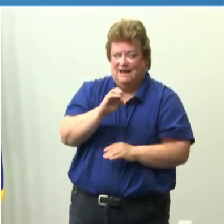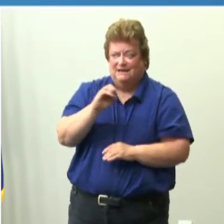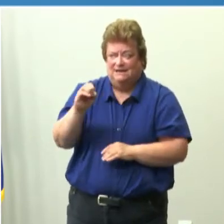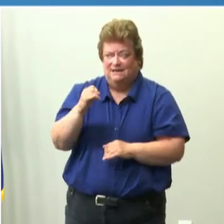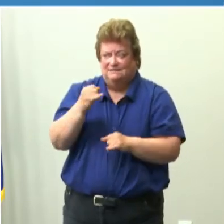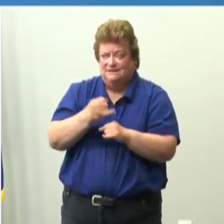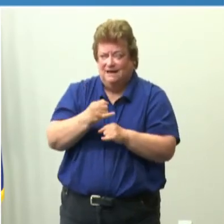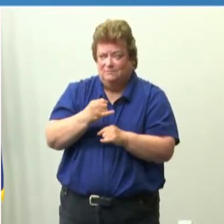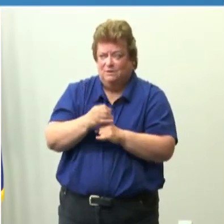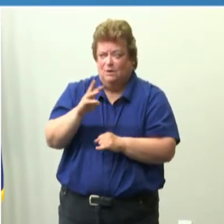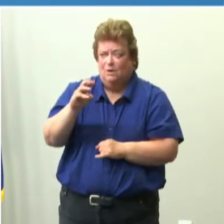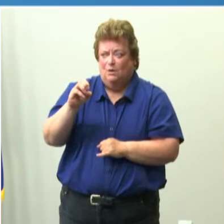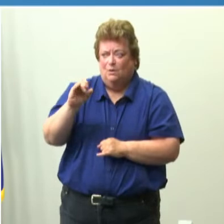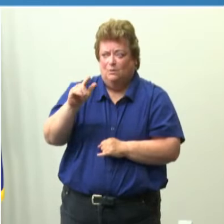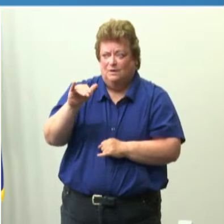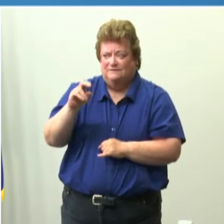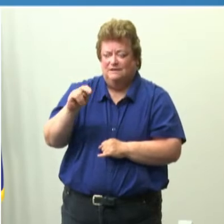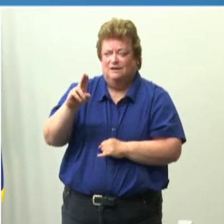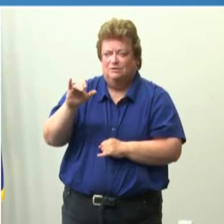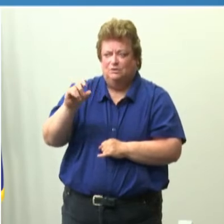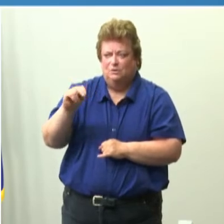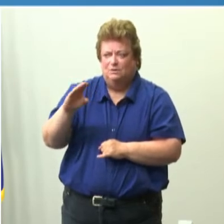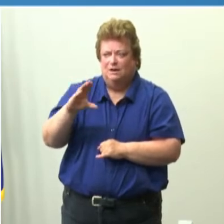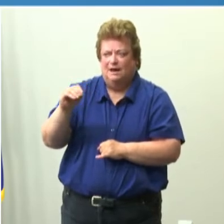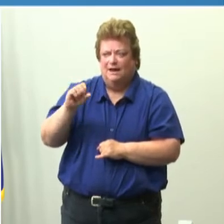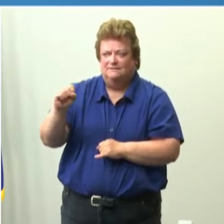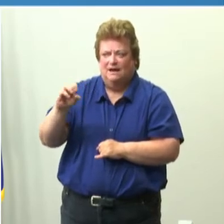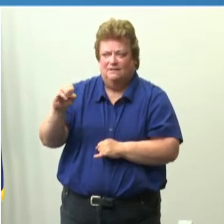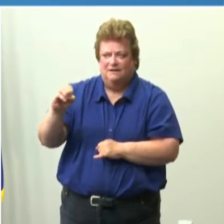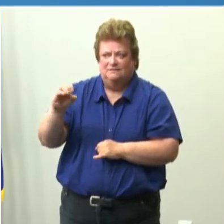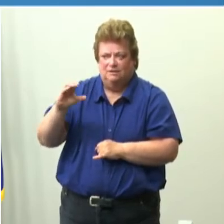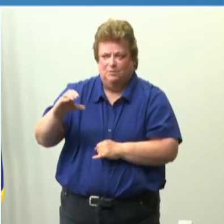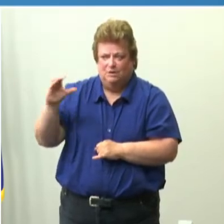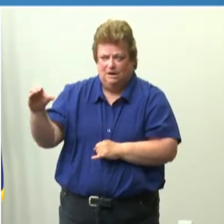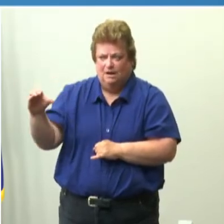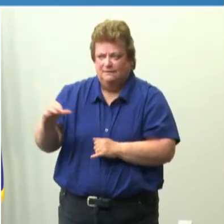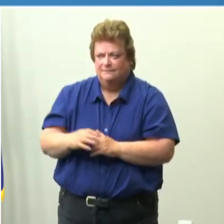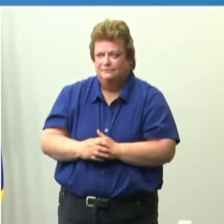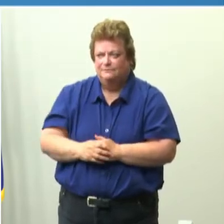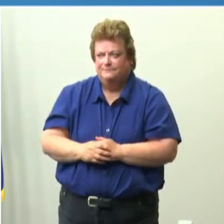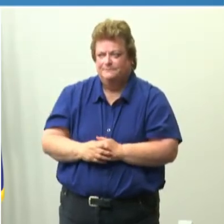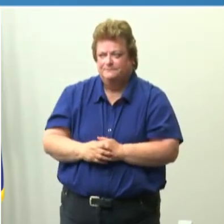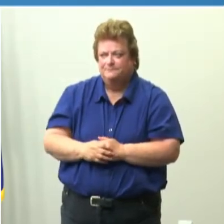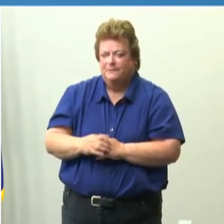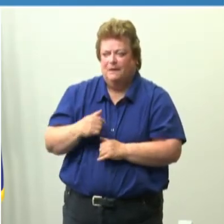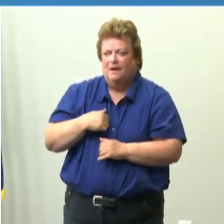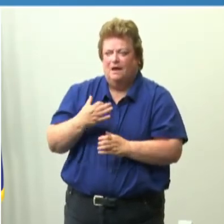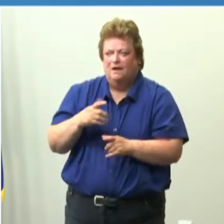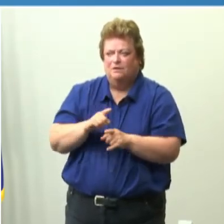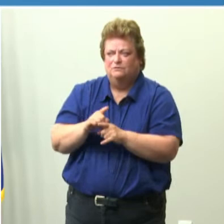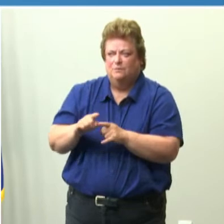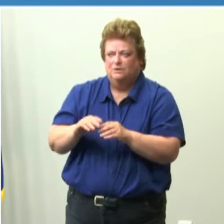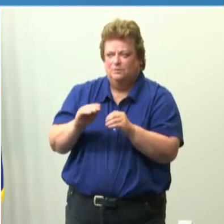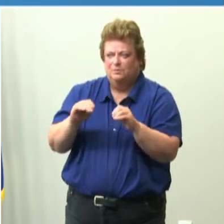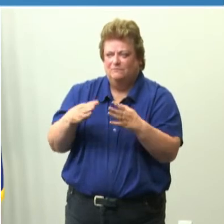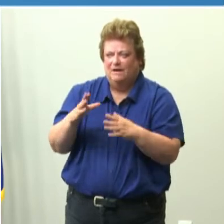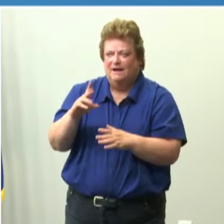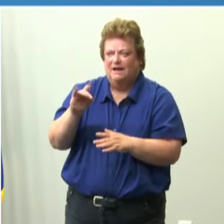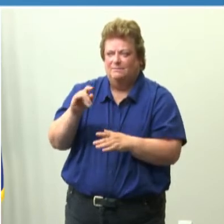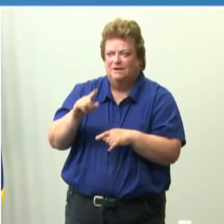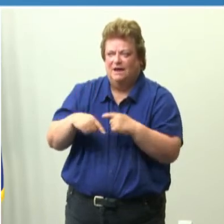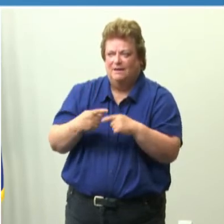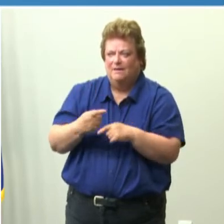Campus, Wesleyan, Union College, and Southeast Community College. I'd also like to provide a brief update